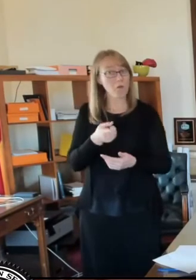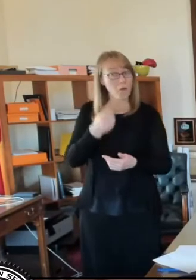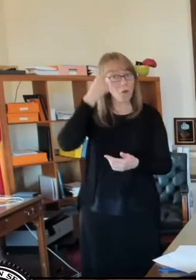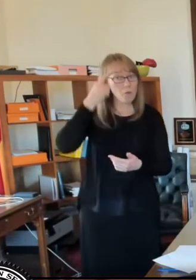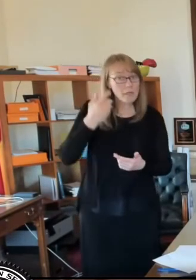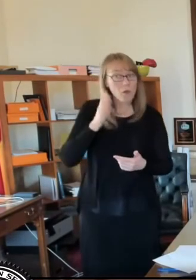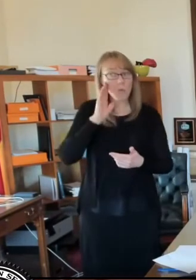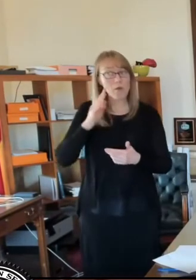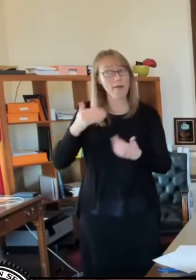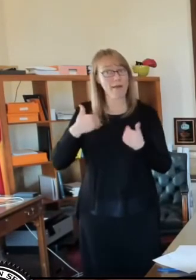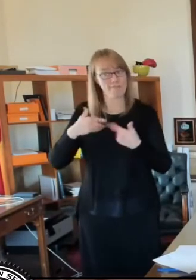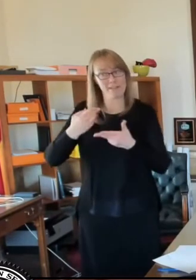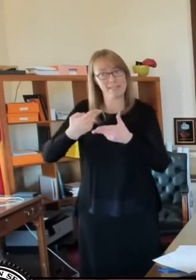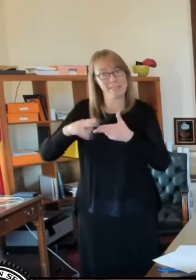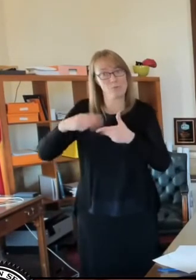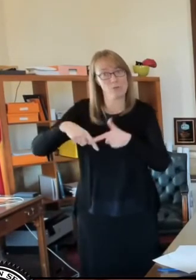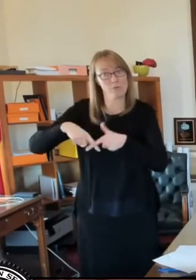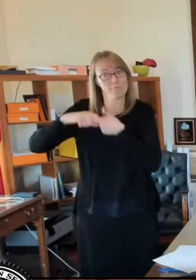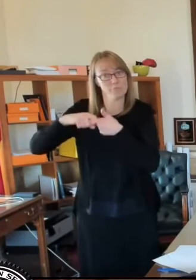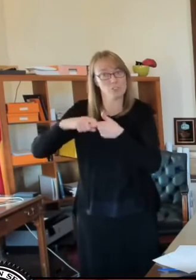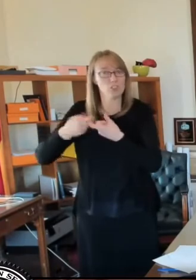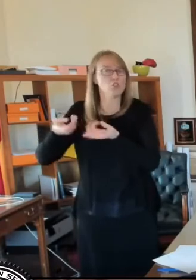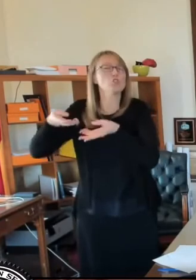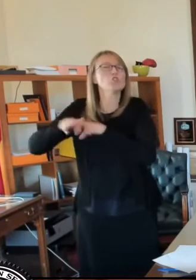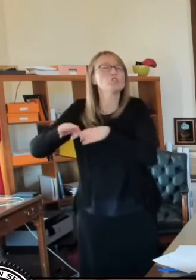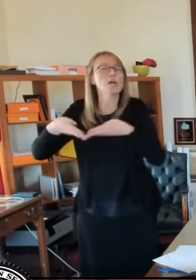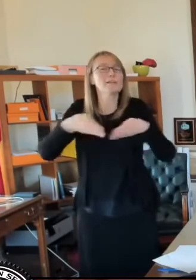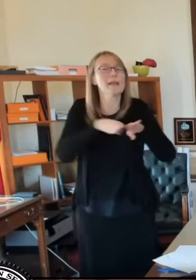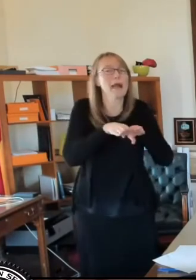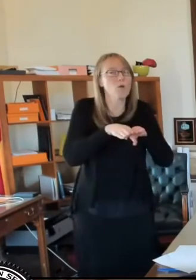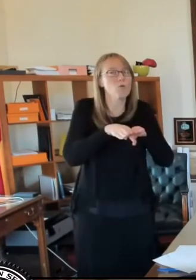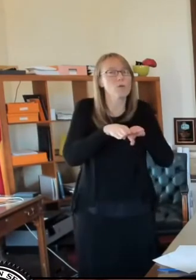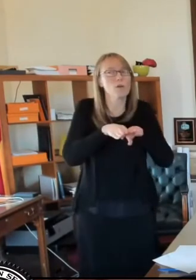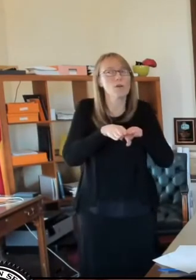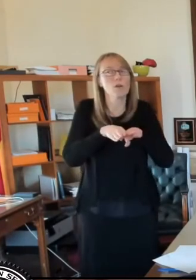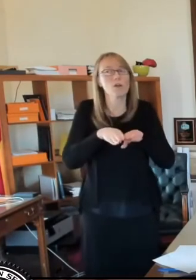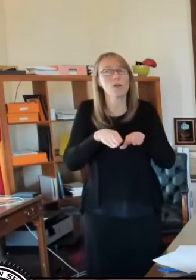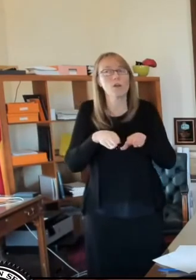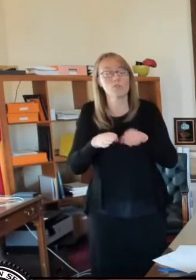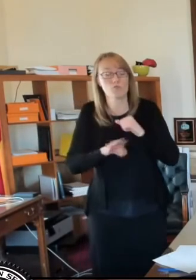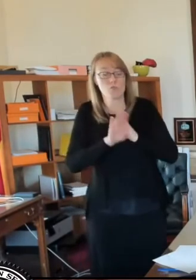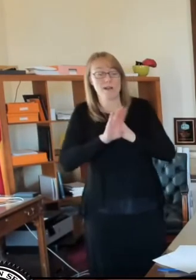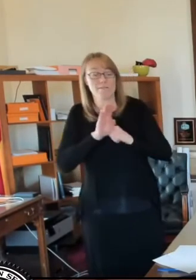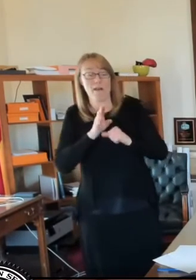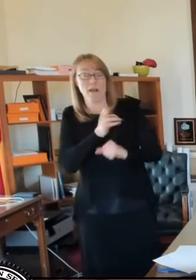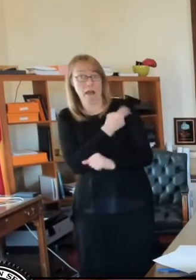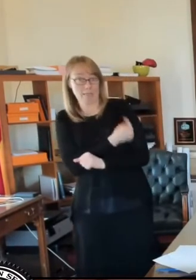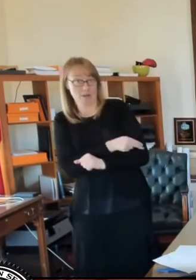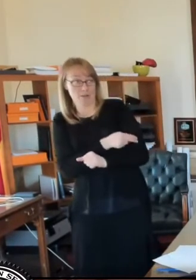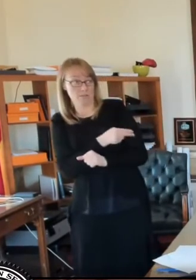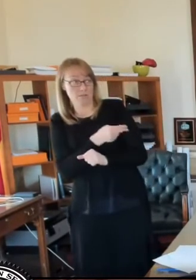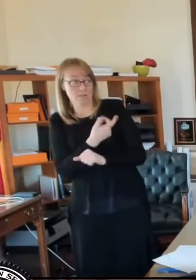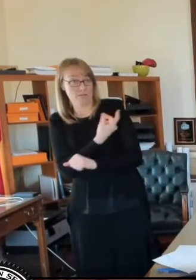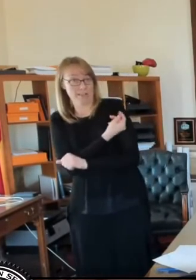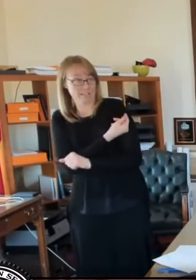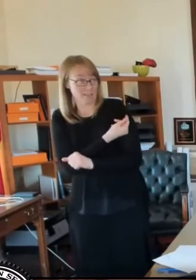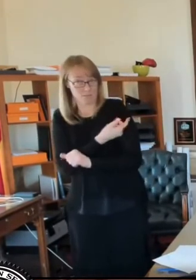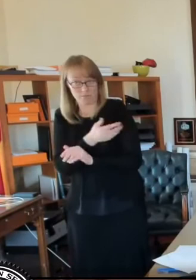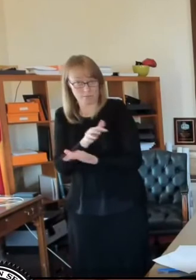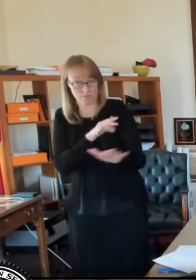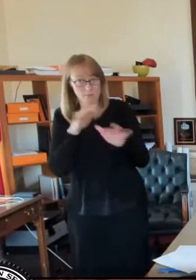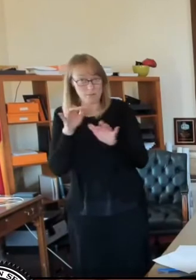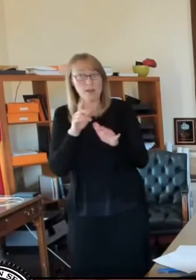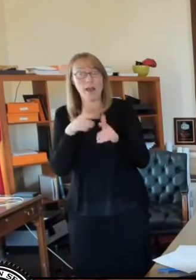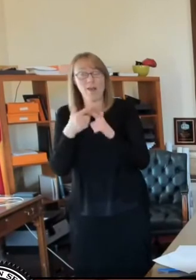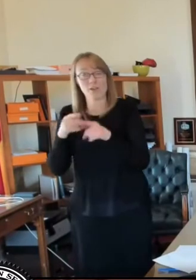temporary shutdown to protect hospitals in the short term while people get vaccinated? And then by the time we reopen, more people will be